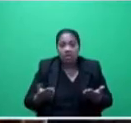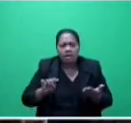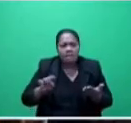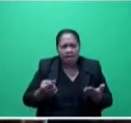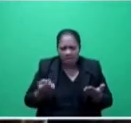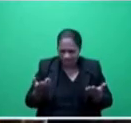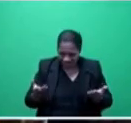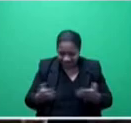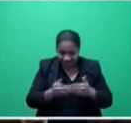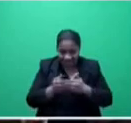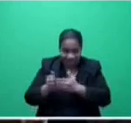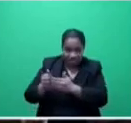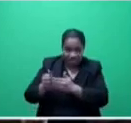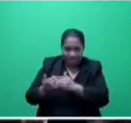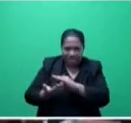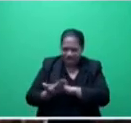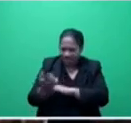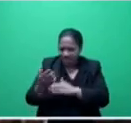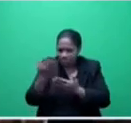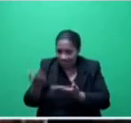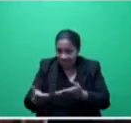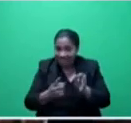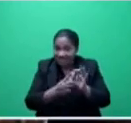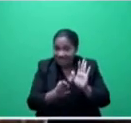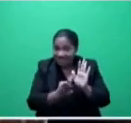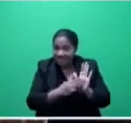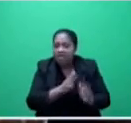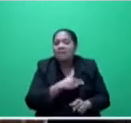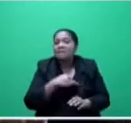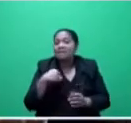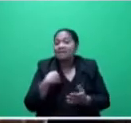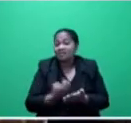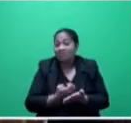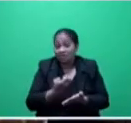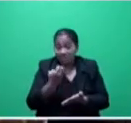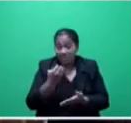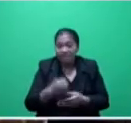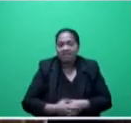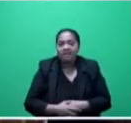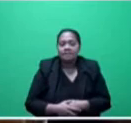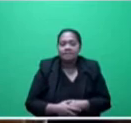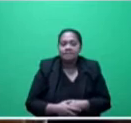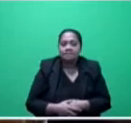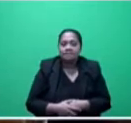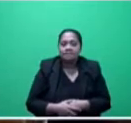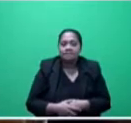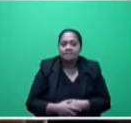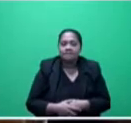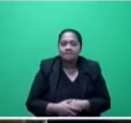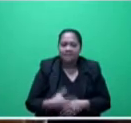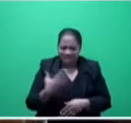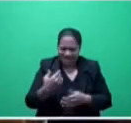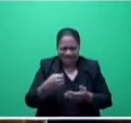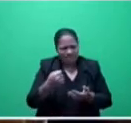to leadership under the Honorable Prime Minister, the Minister for Economy has made proper